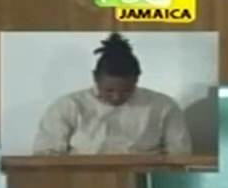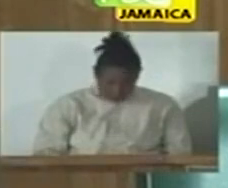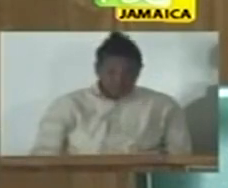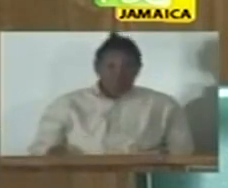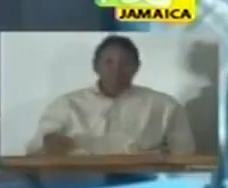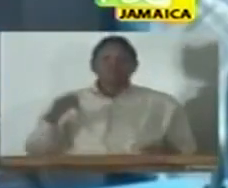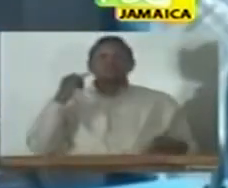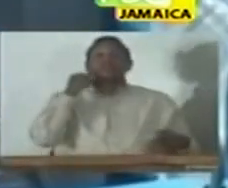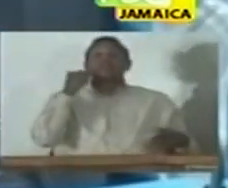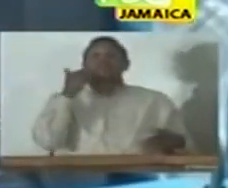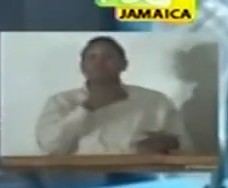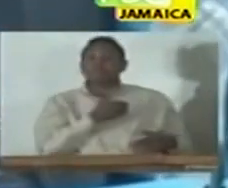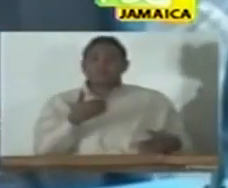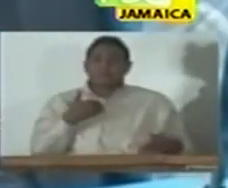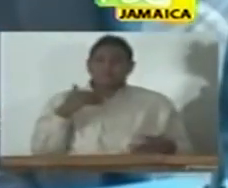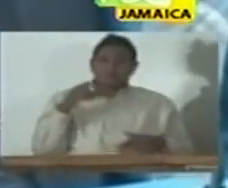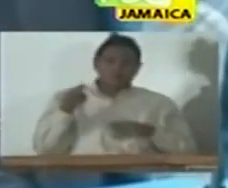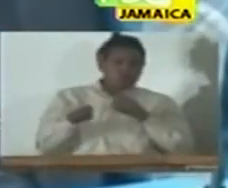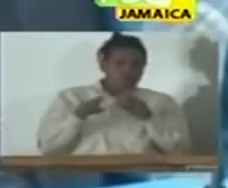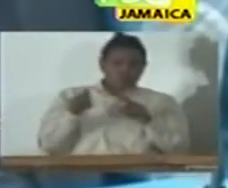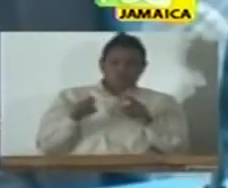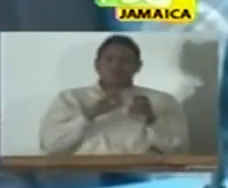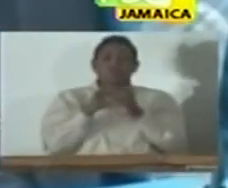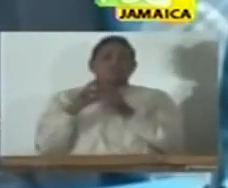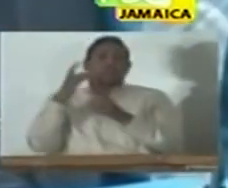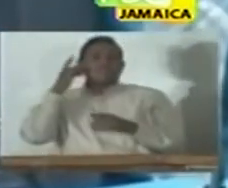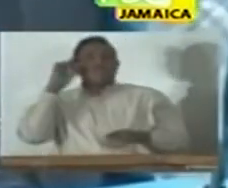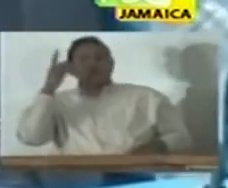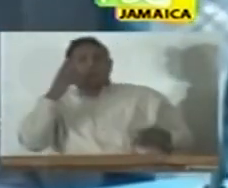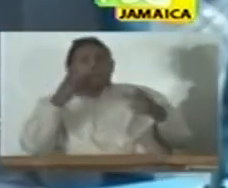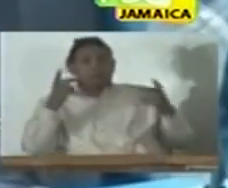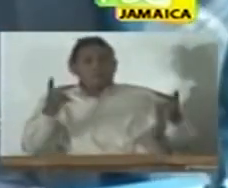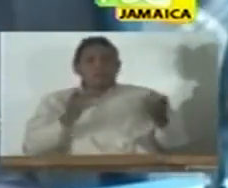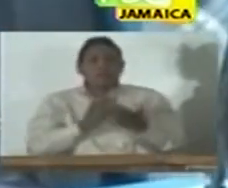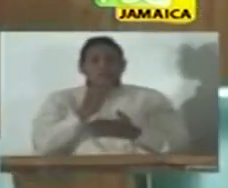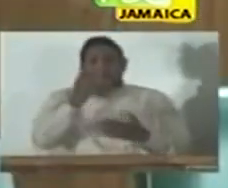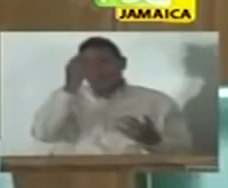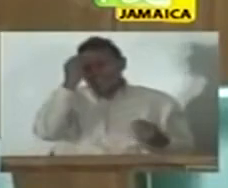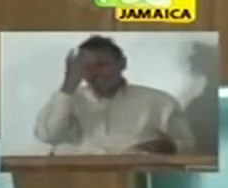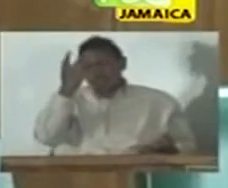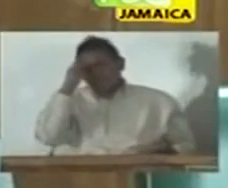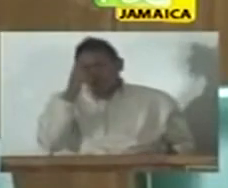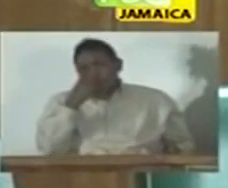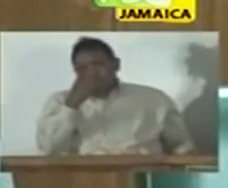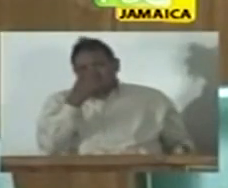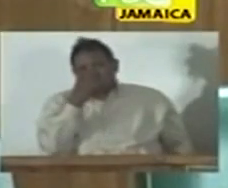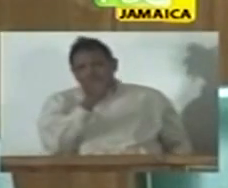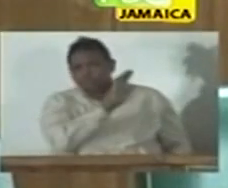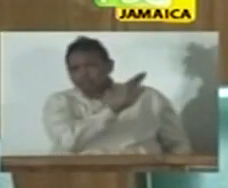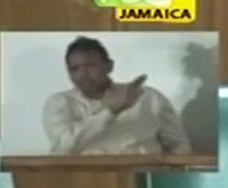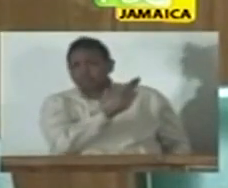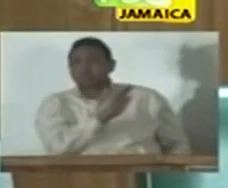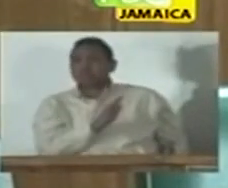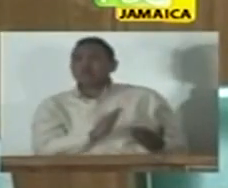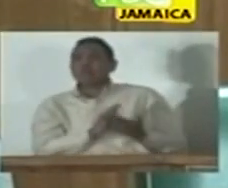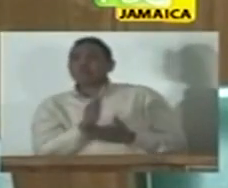behalf of the public, and through information which the